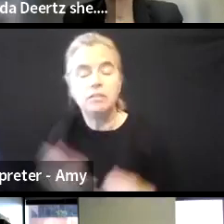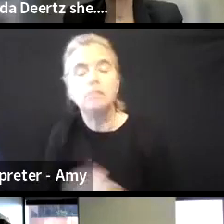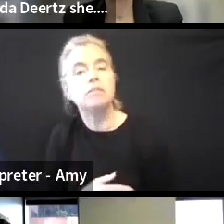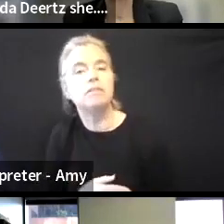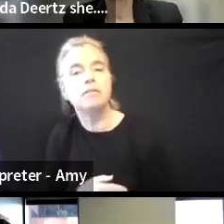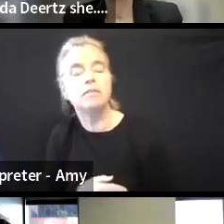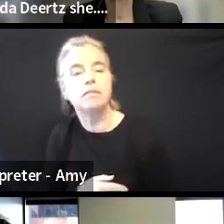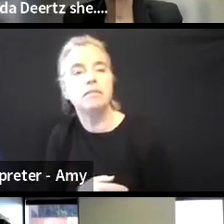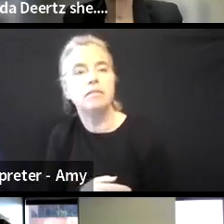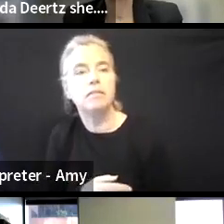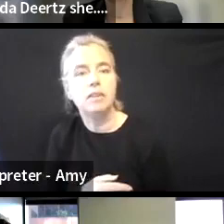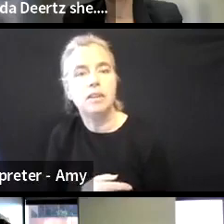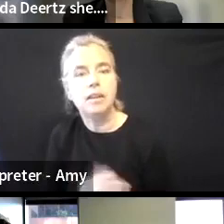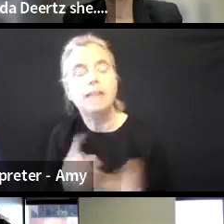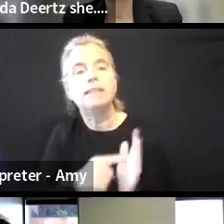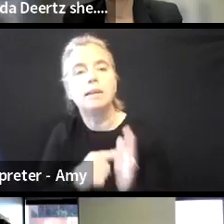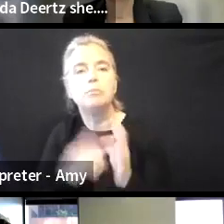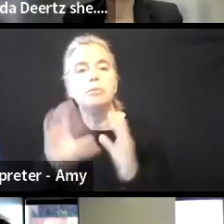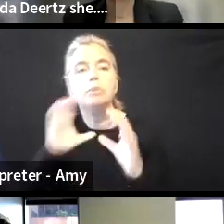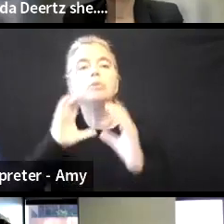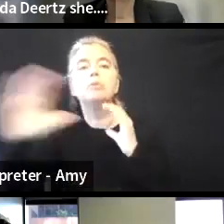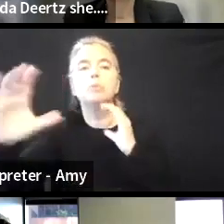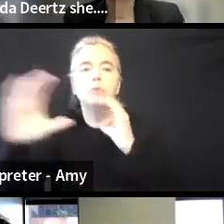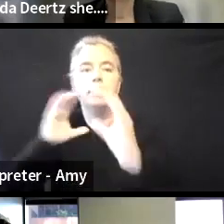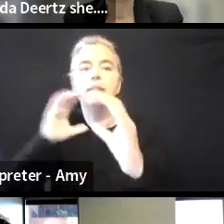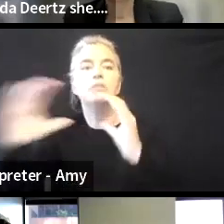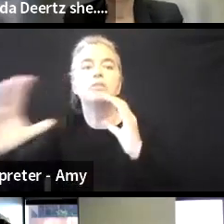the communication